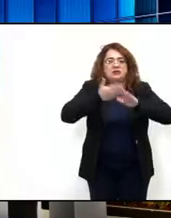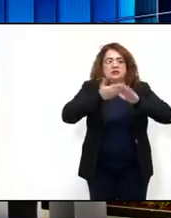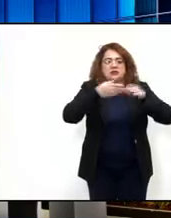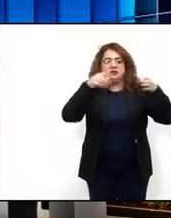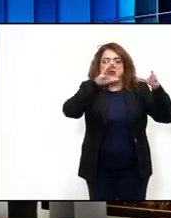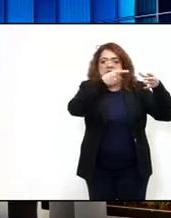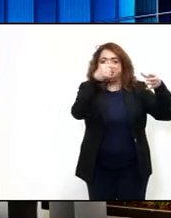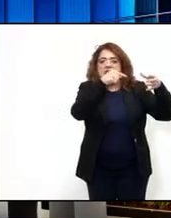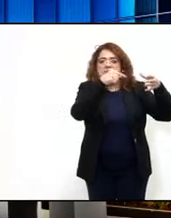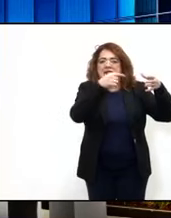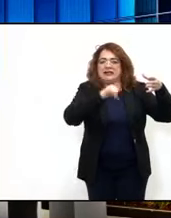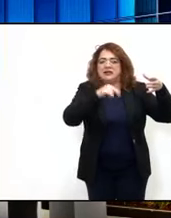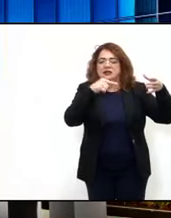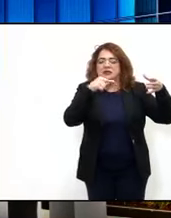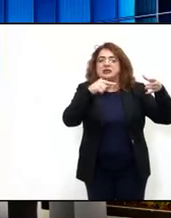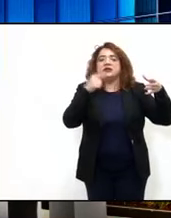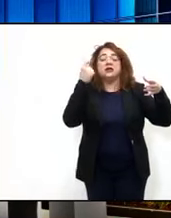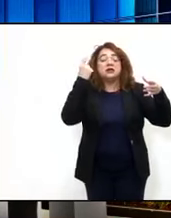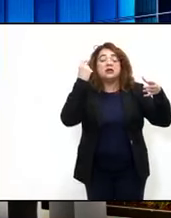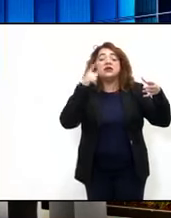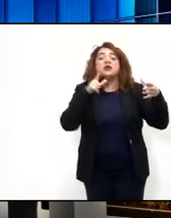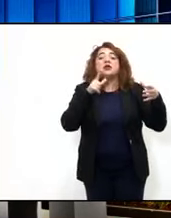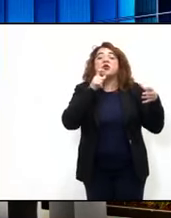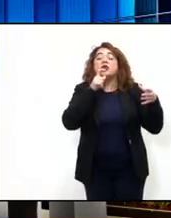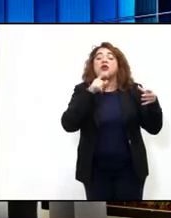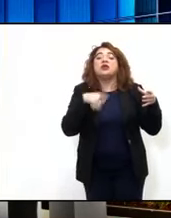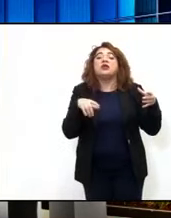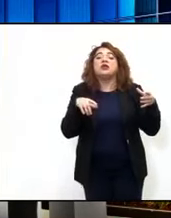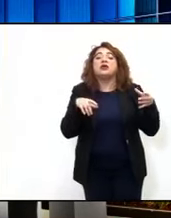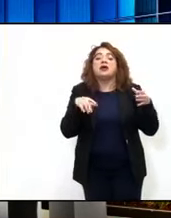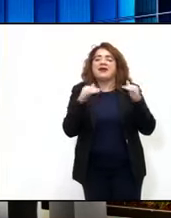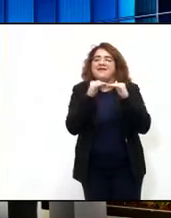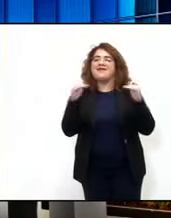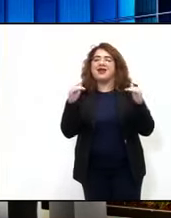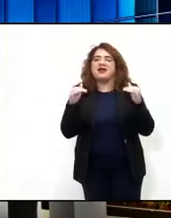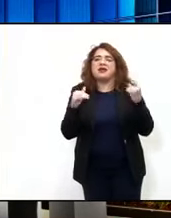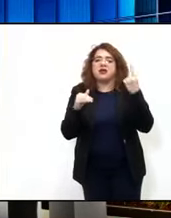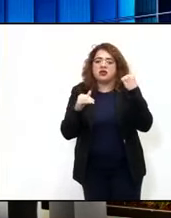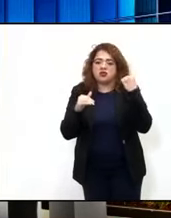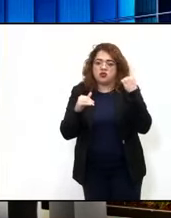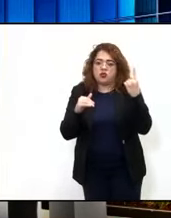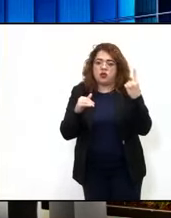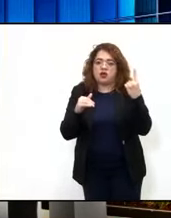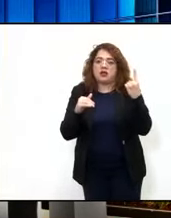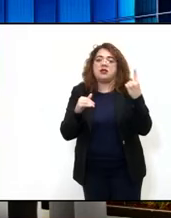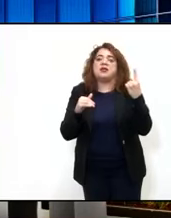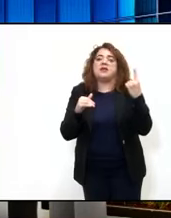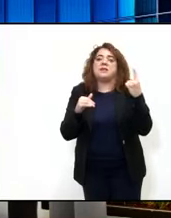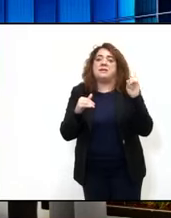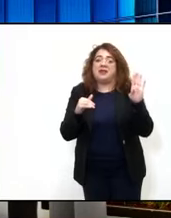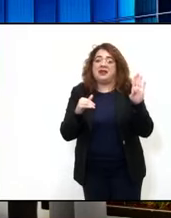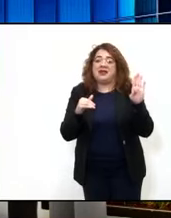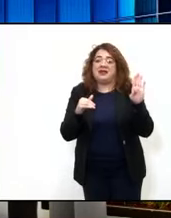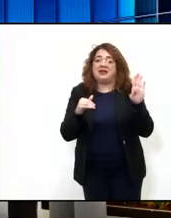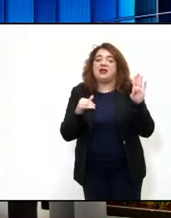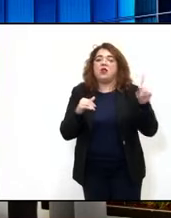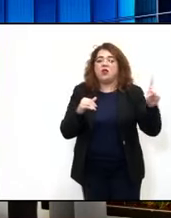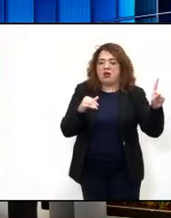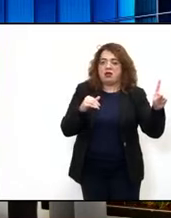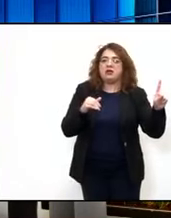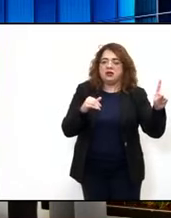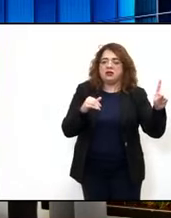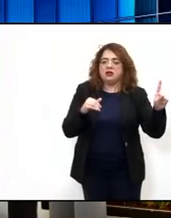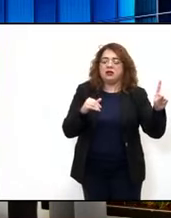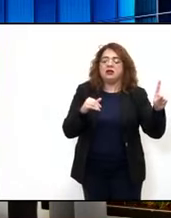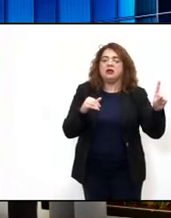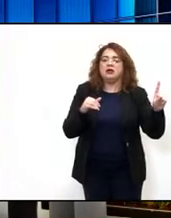we are providing vaccine for everyone who is currently in the phase 1B tier 1. Per the state on March 15th,